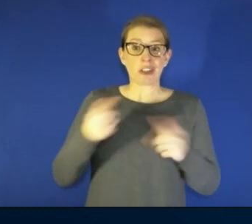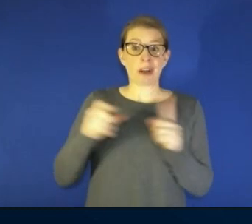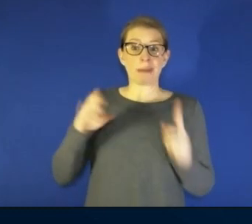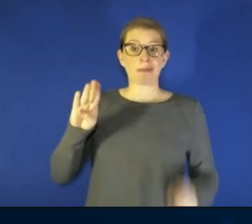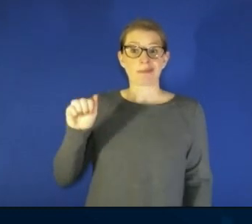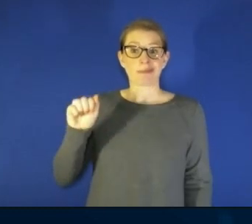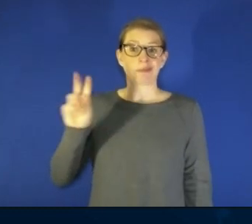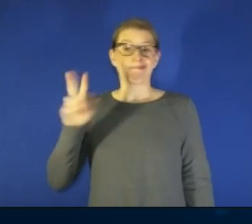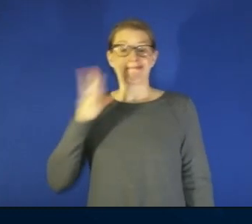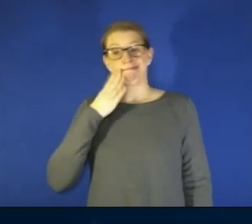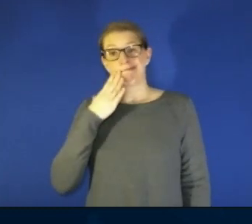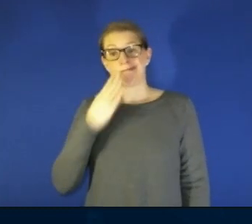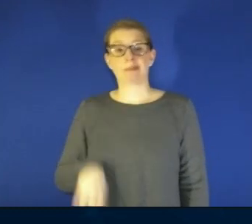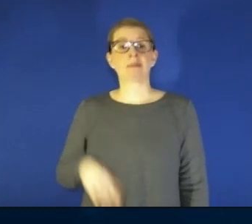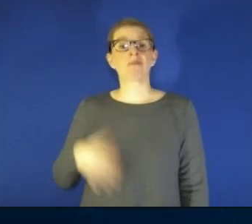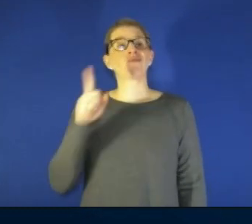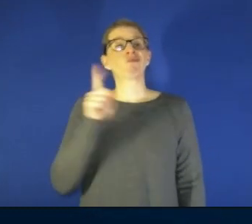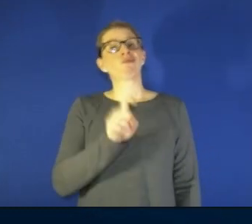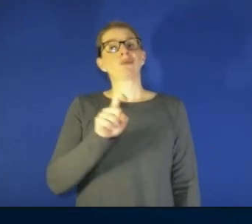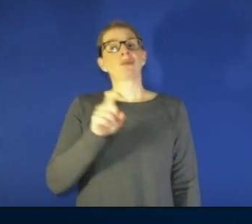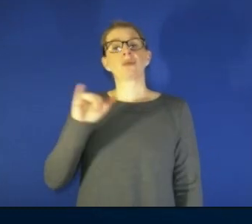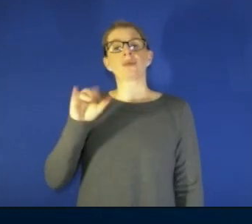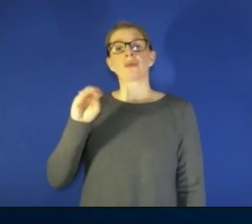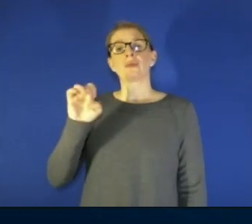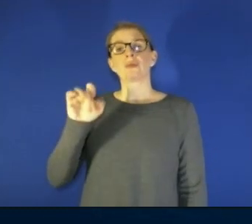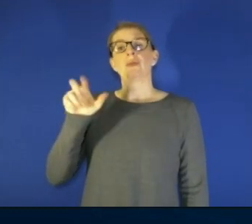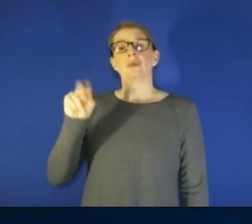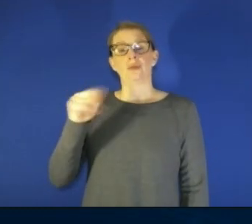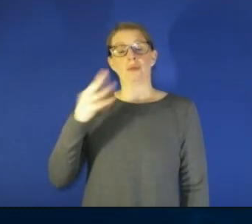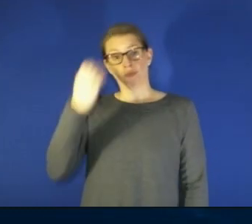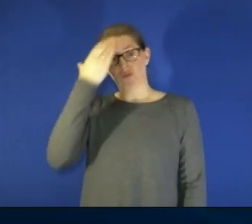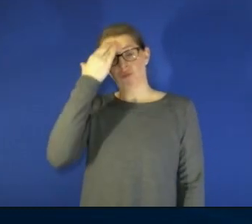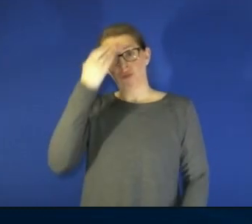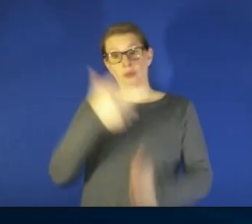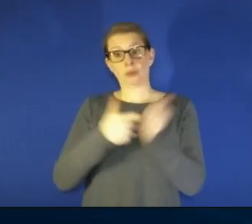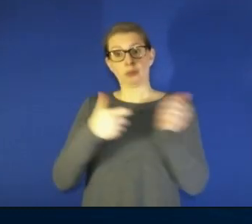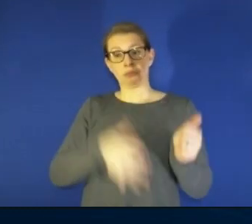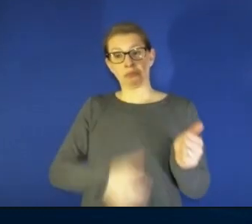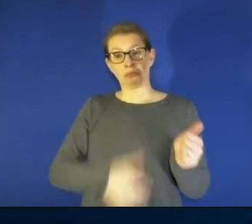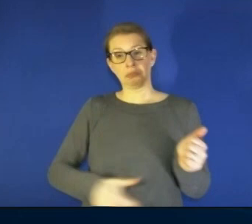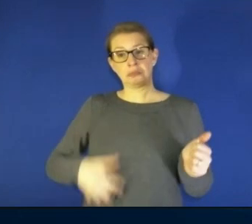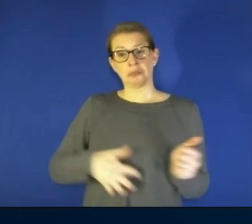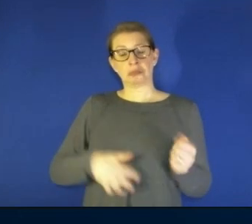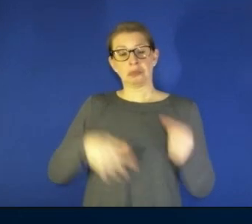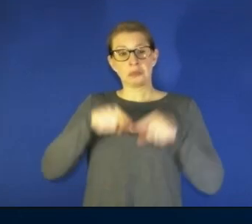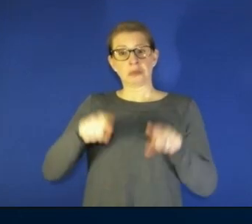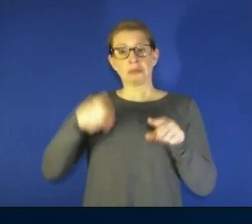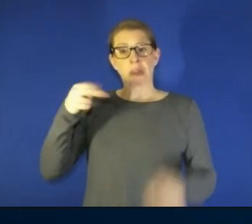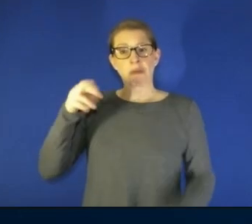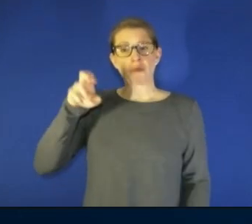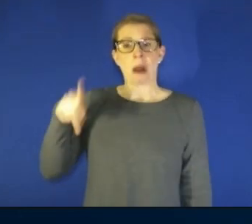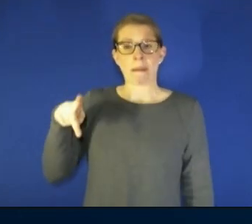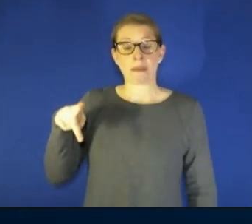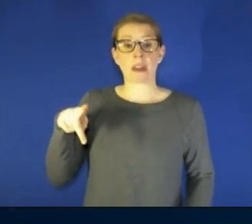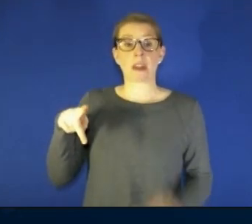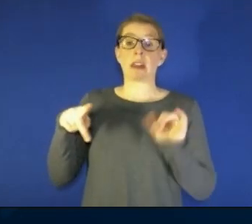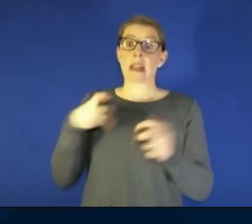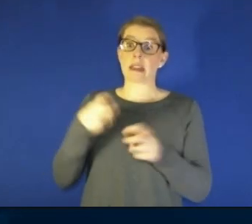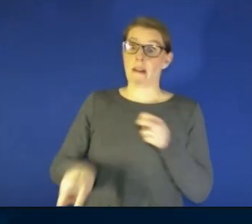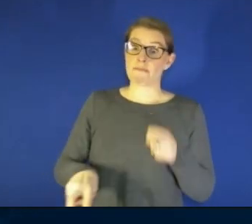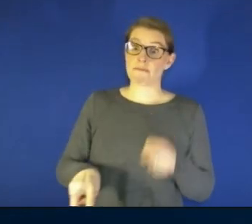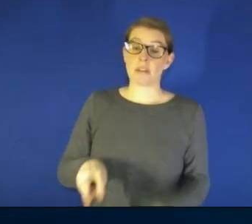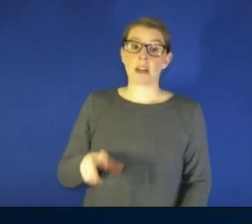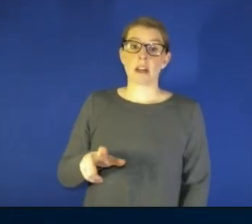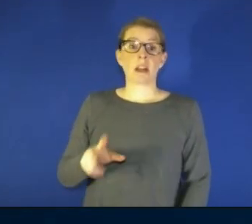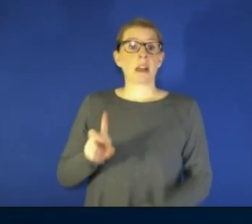Dr. Ashcraft. Joellen wants to know, how can I avoid nausea during the prep? And I have to say that is tough because you can't eat solid foods